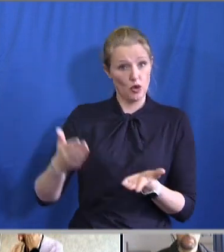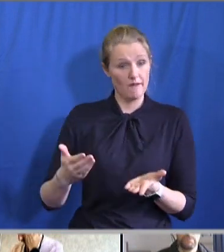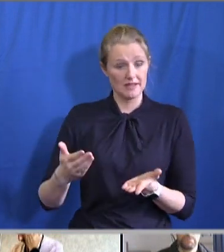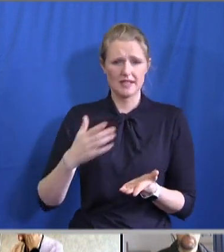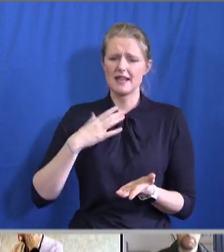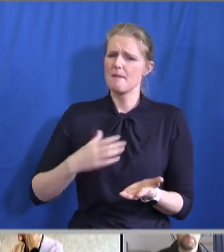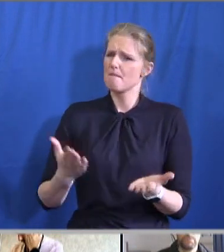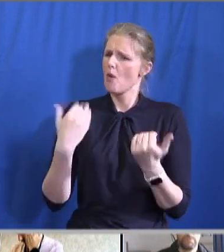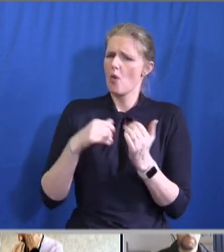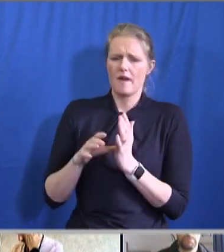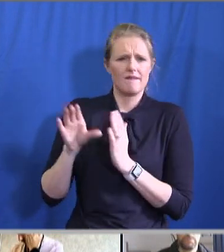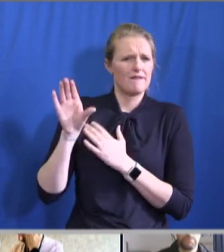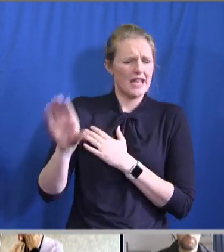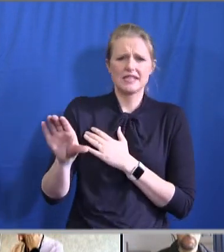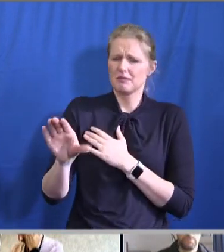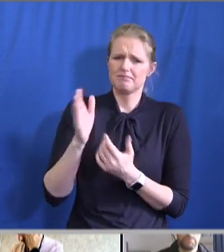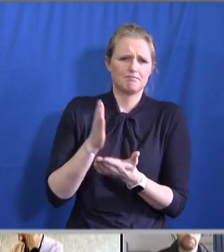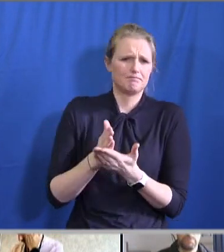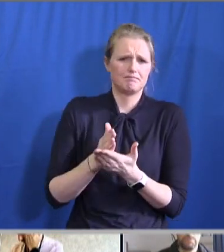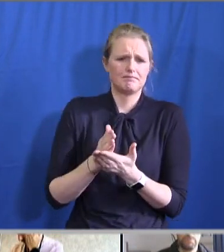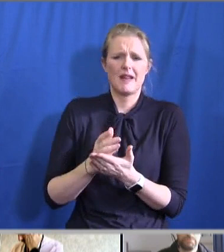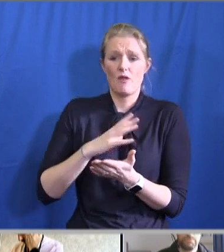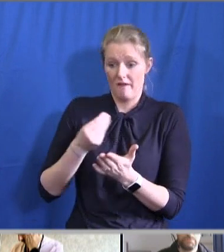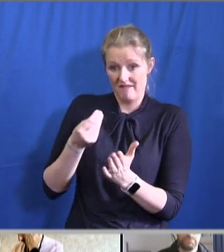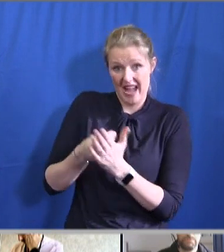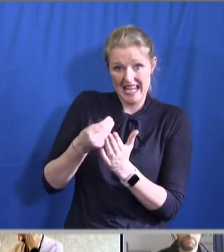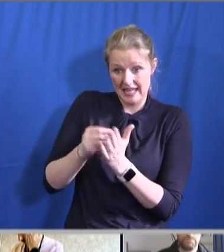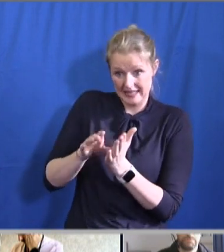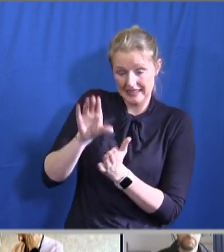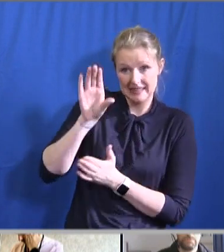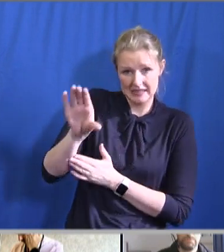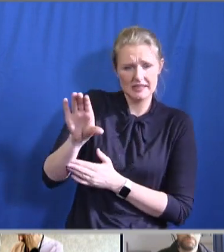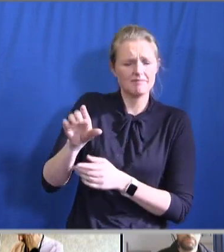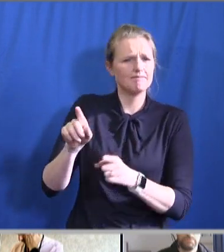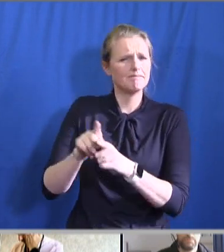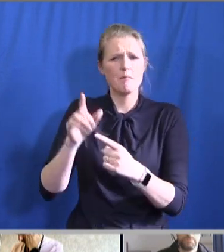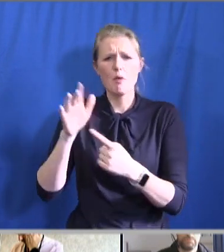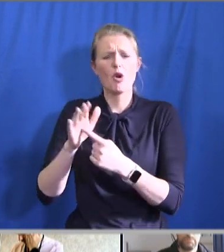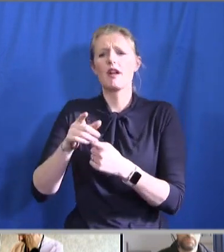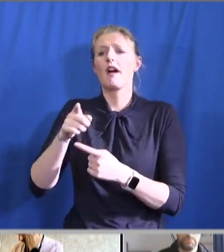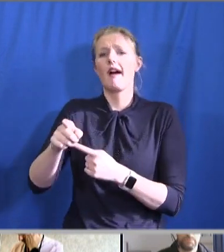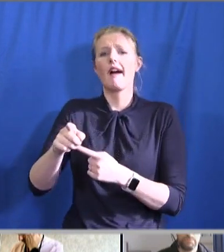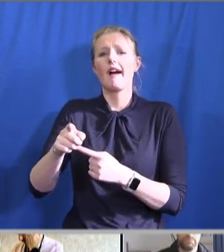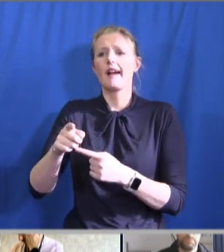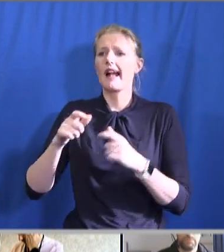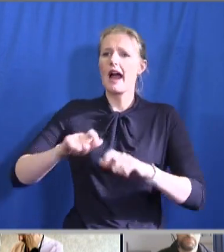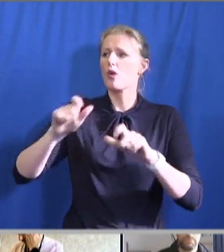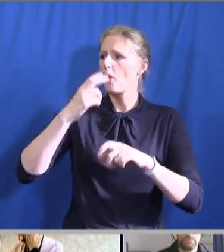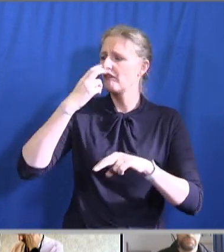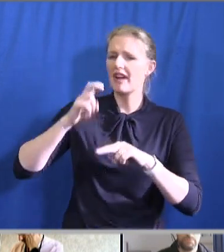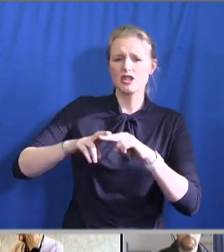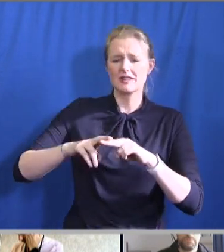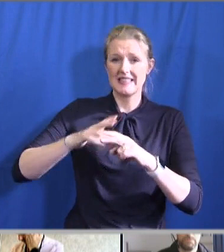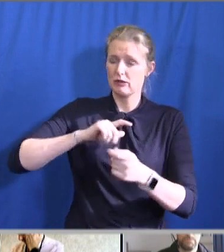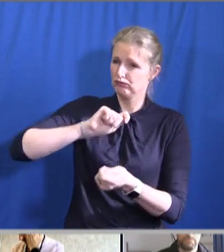more investment, both in regards to financial input, but also how they can be modernised as well, and that's why our multidisciplinary